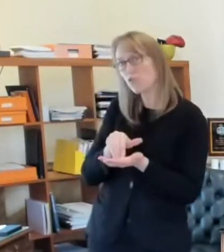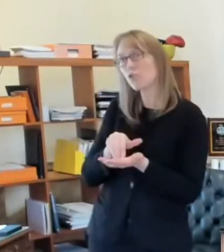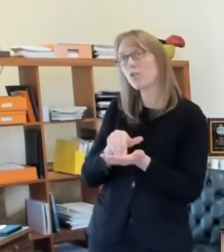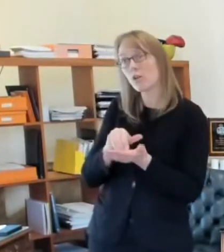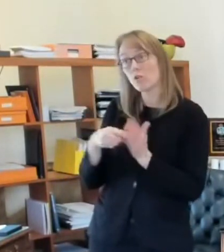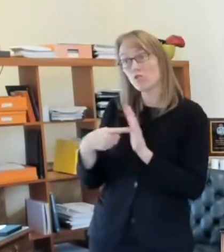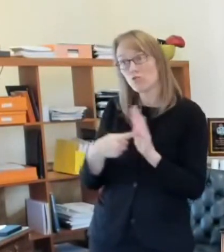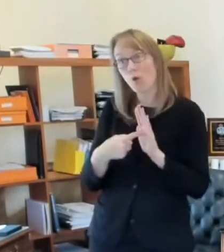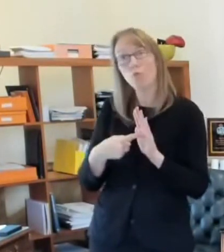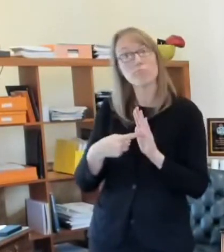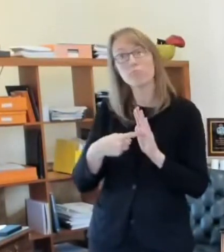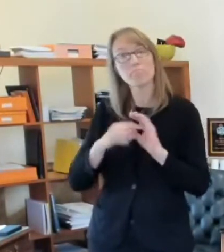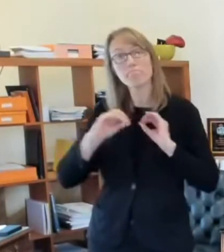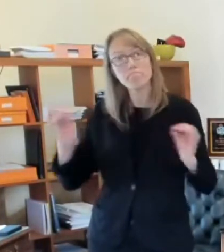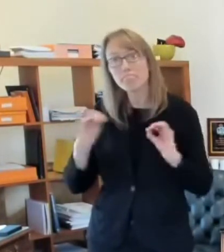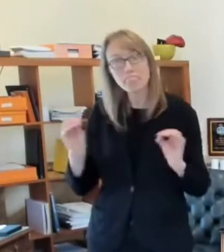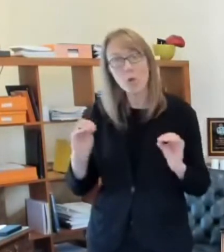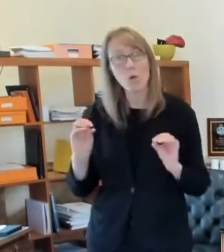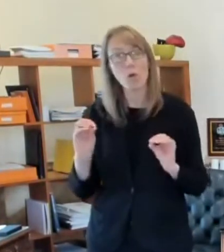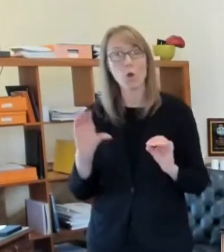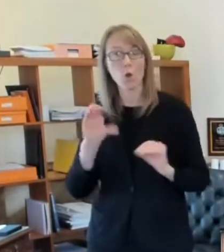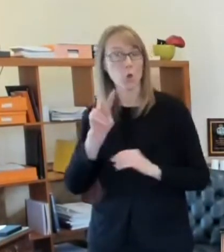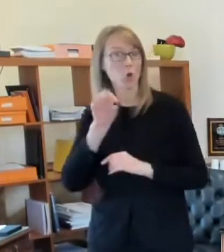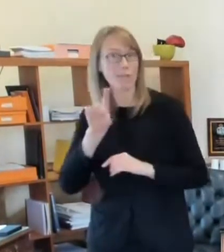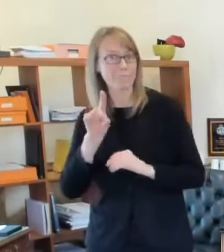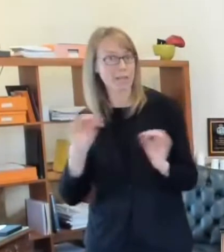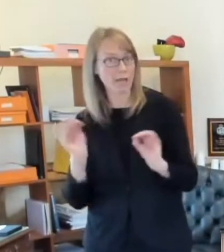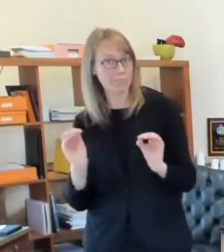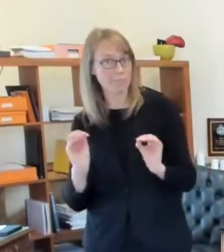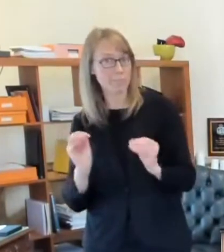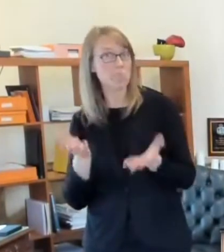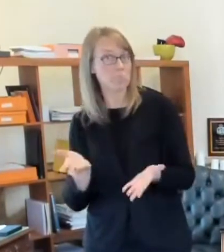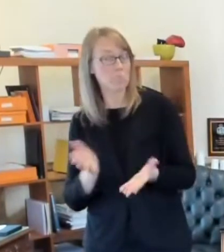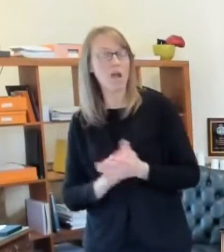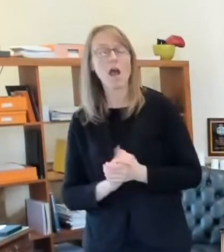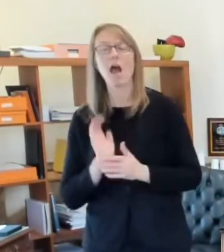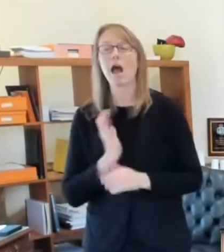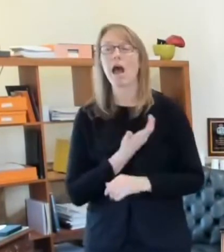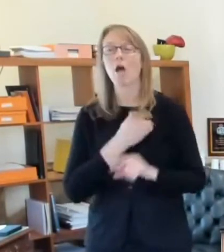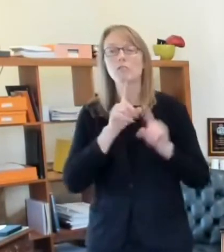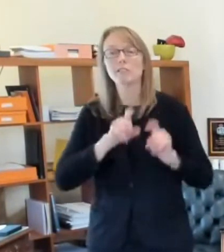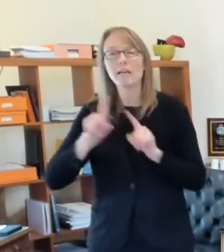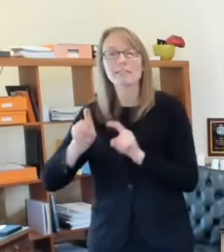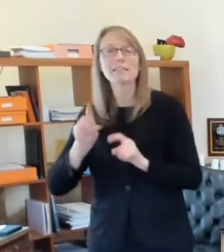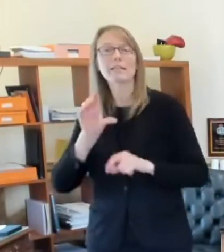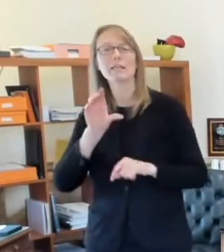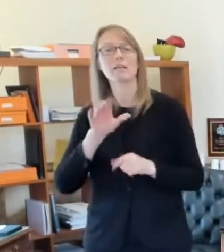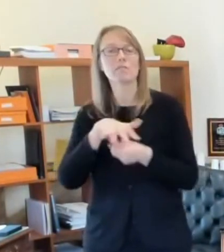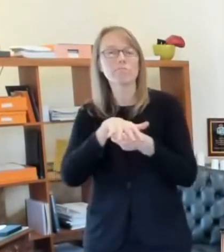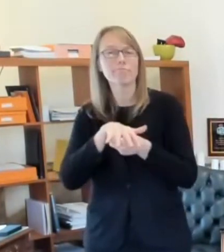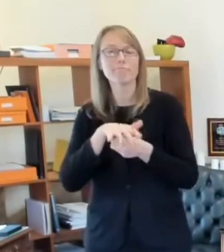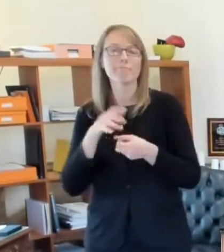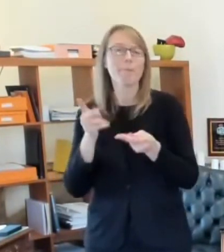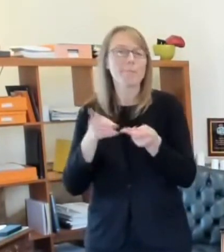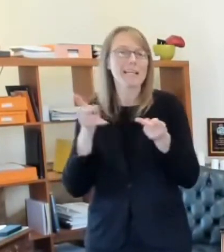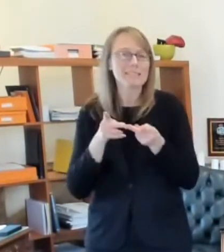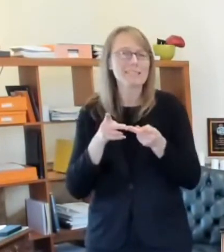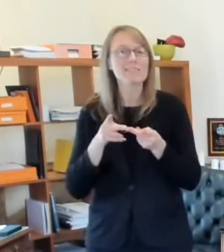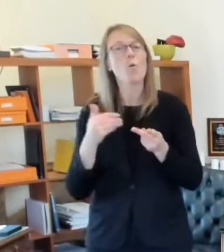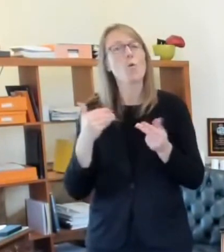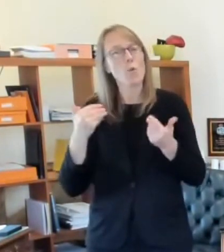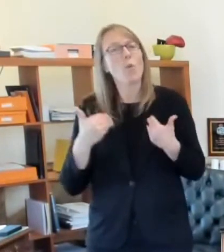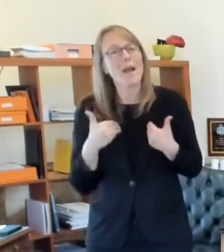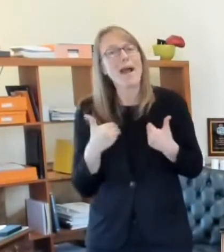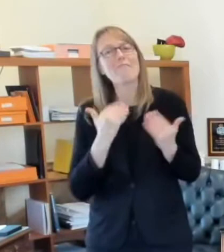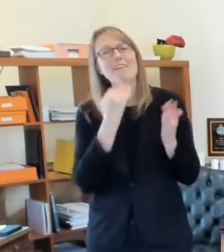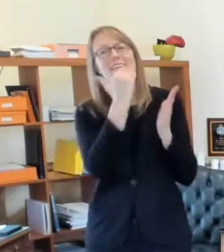get tested. And our testing sites are online. We have lots of them, and it's not just the federally qualified